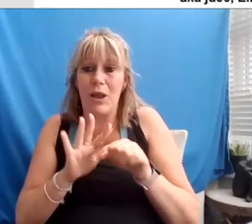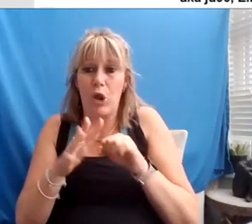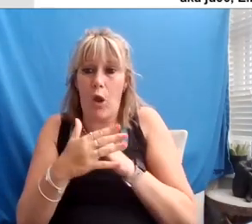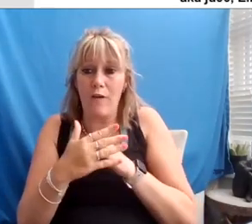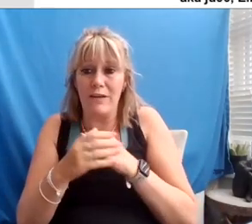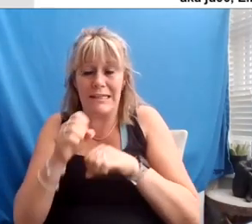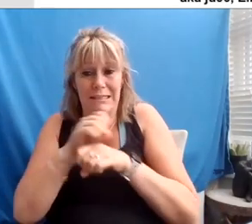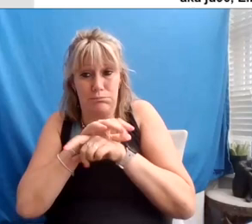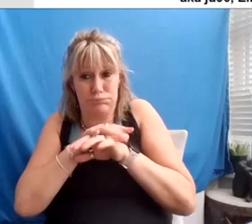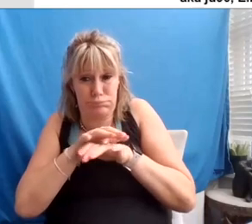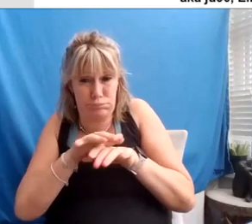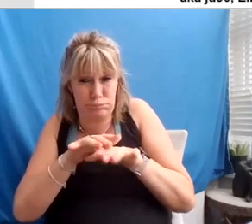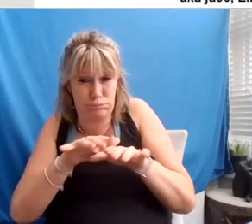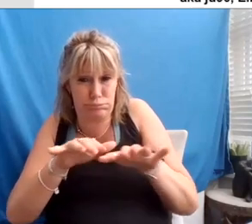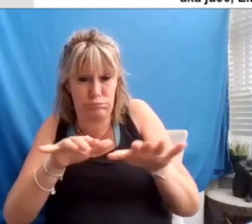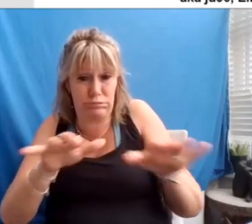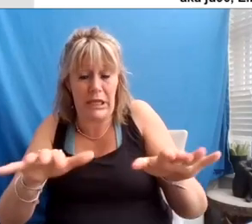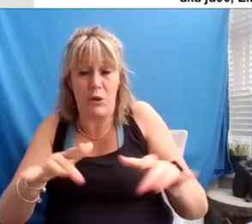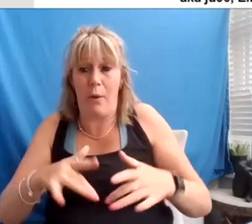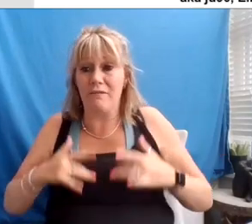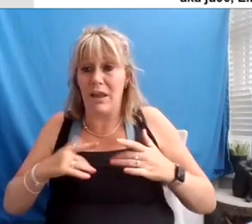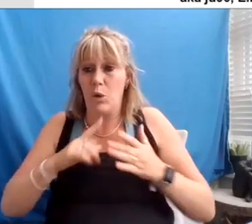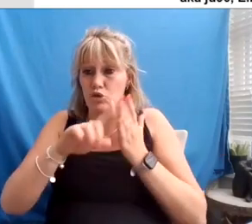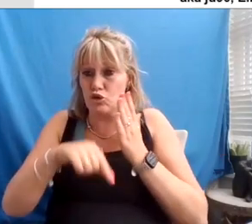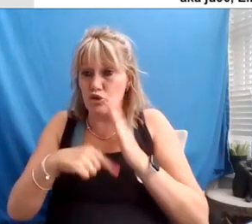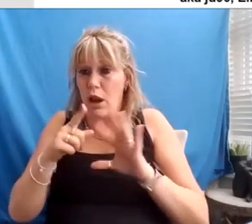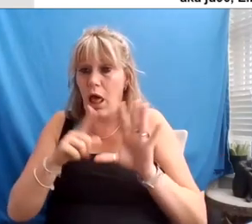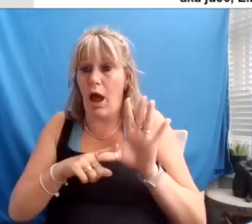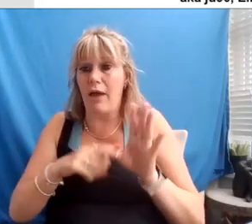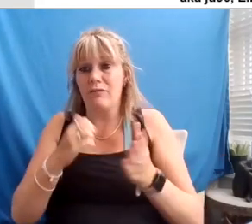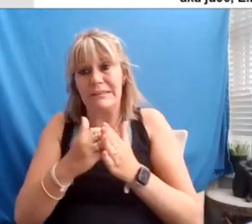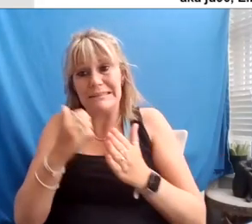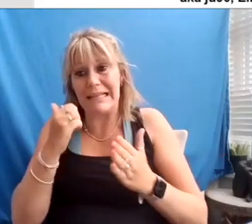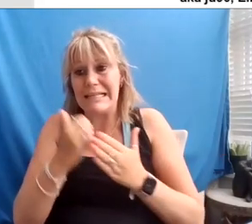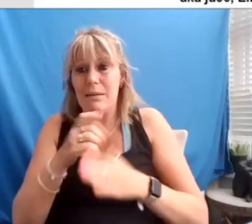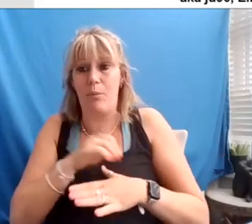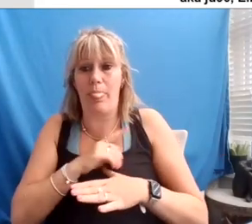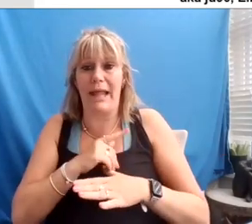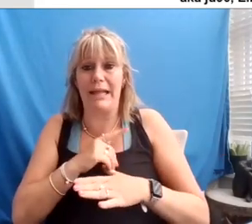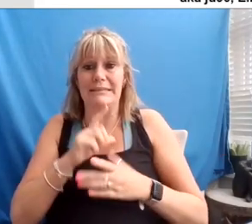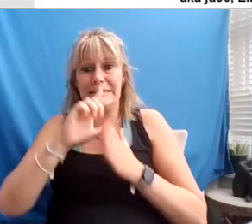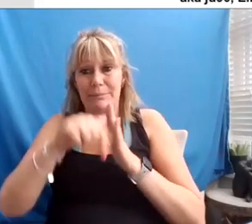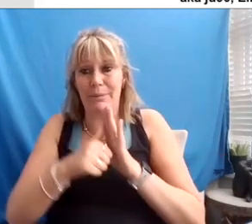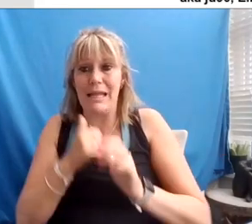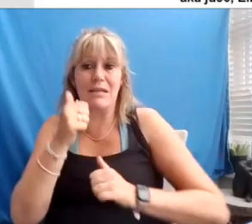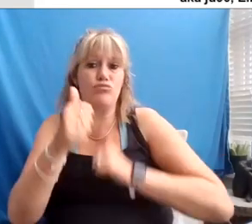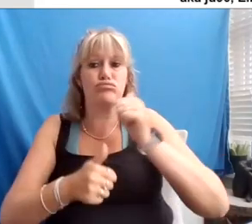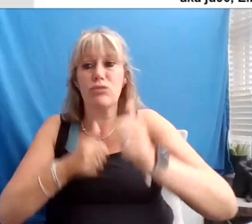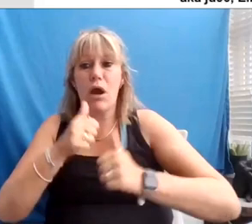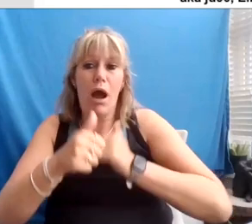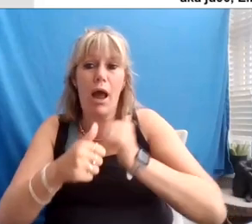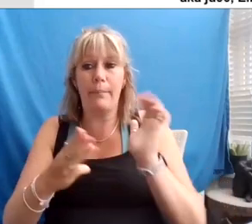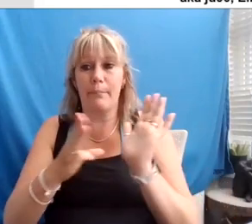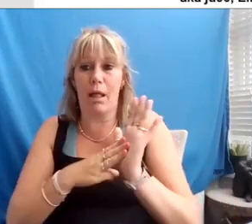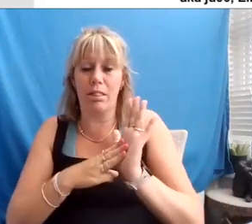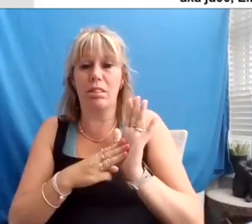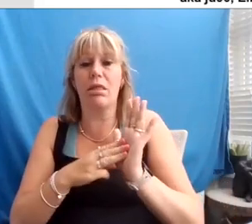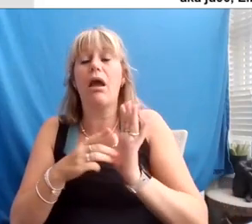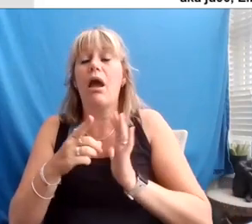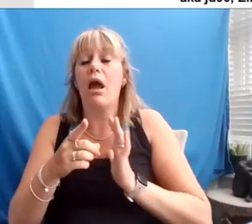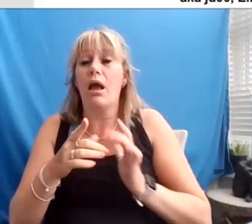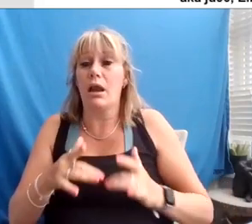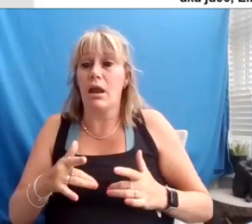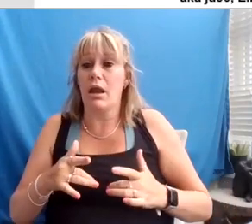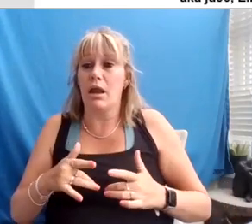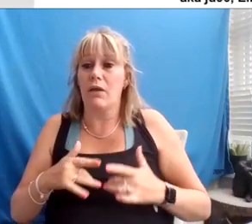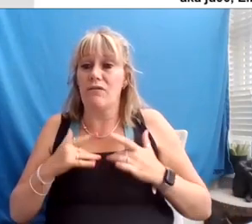it's fantastic that July is Disability Pride Month. And this is very much kind of taking, it also